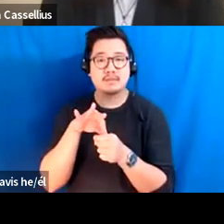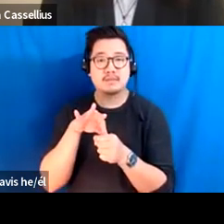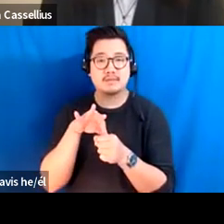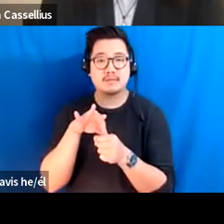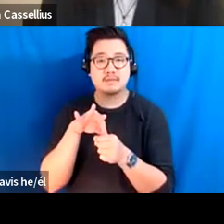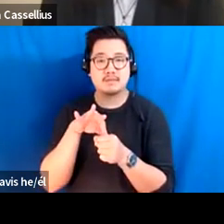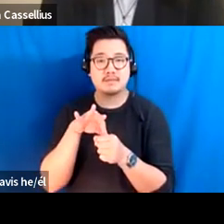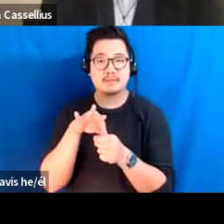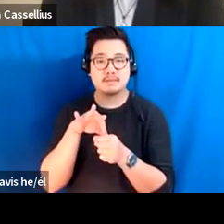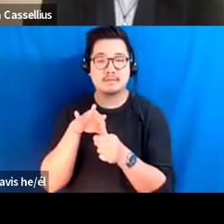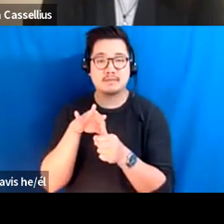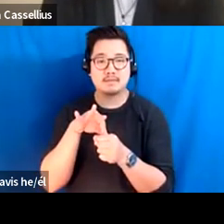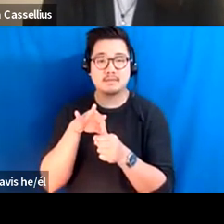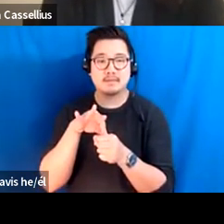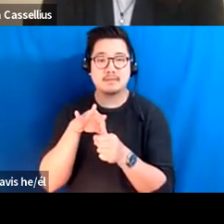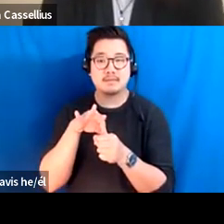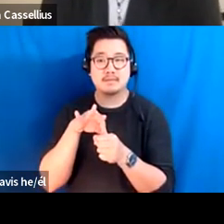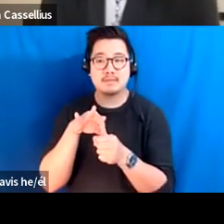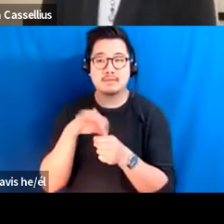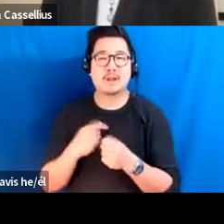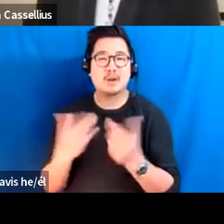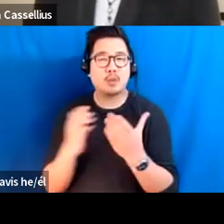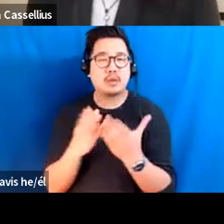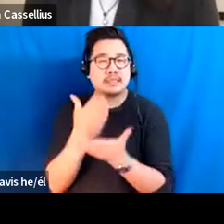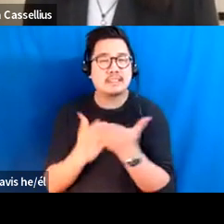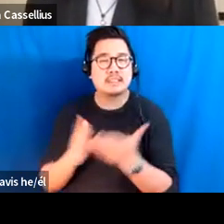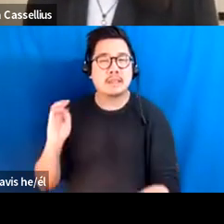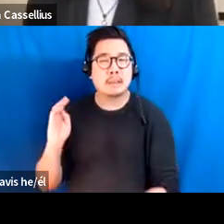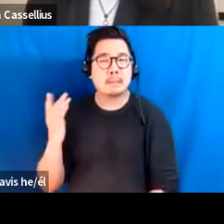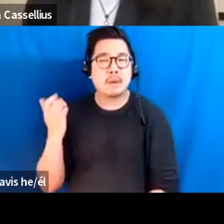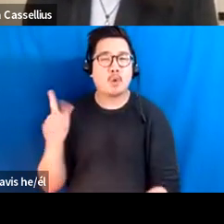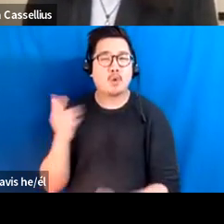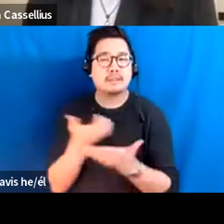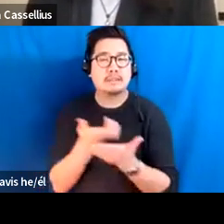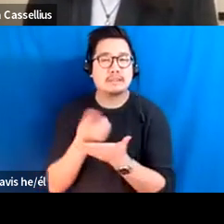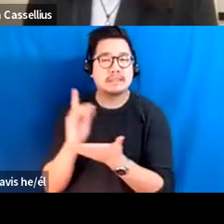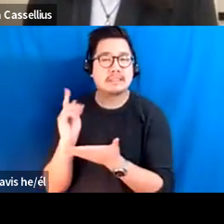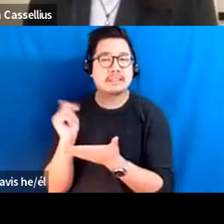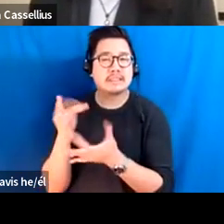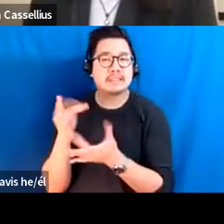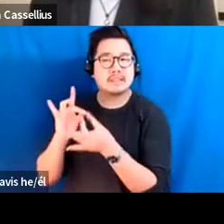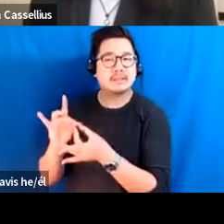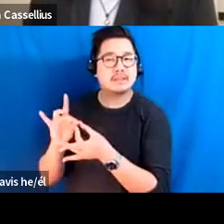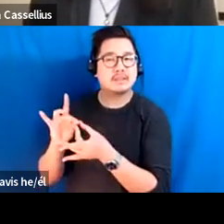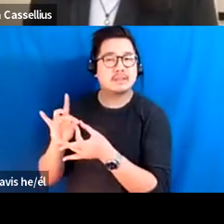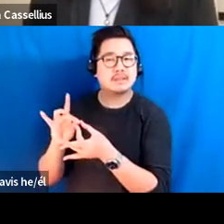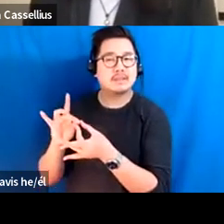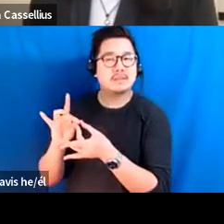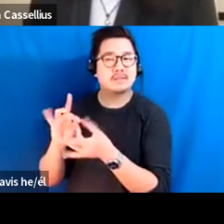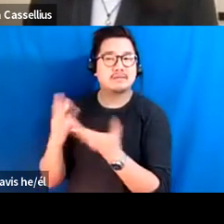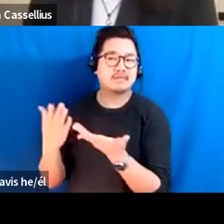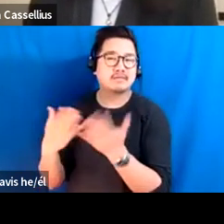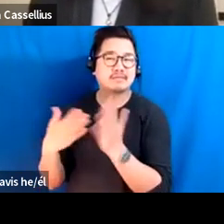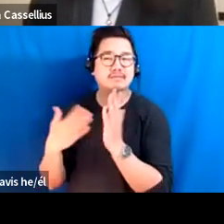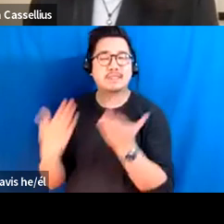some uh empirical data on let's say you know within the limit of about three five